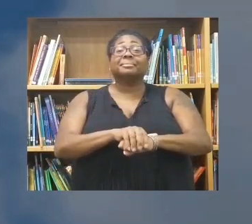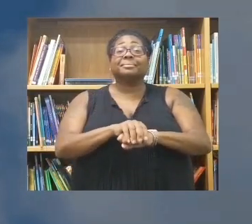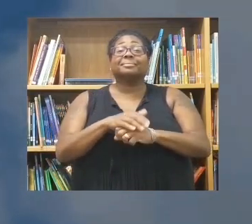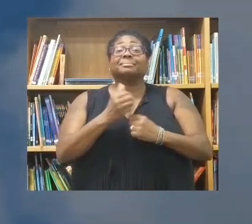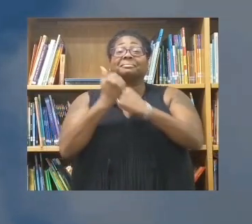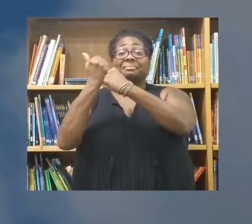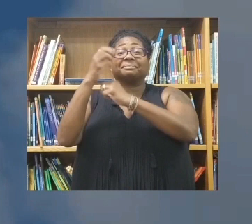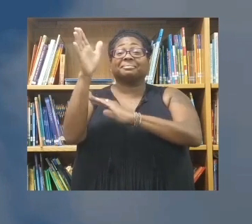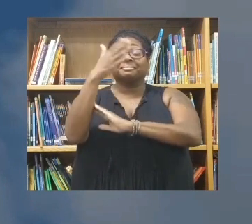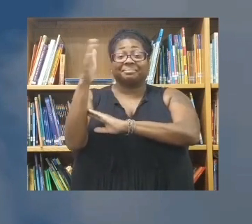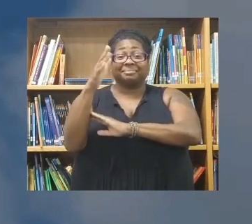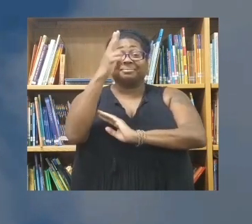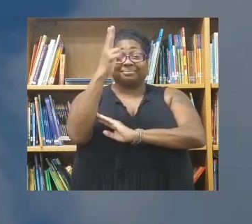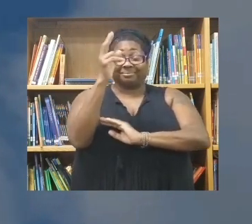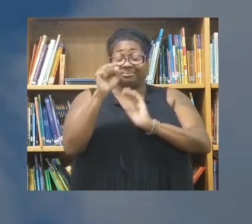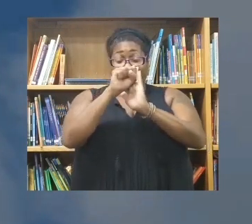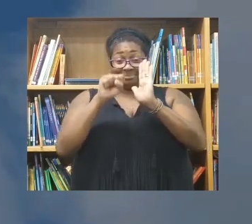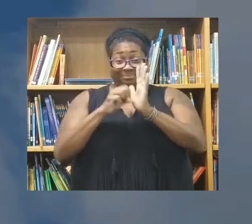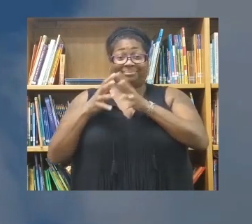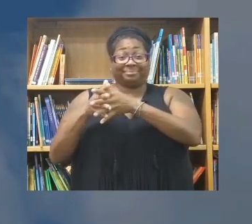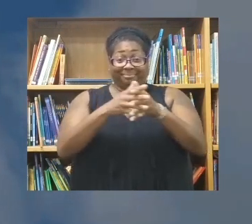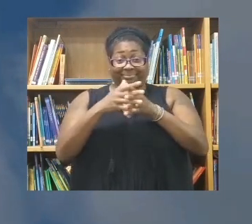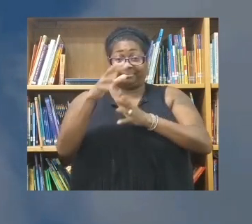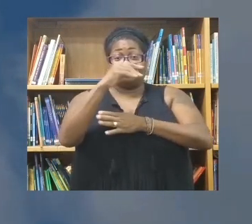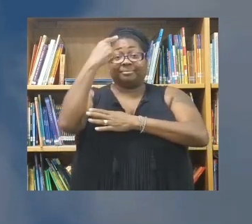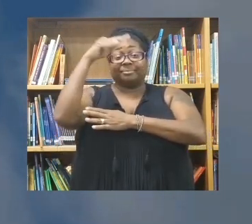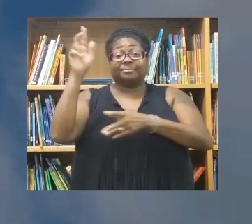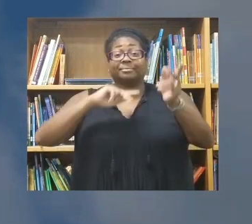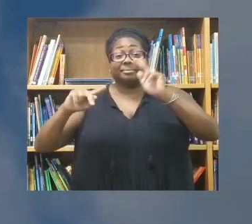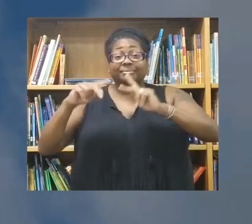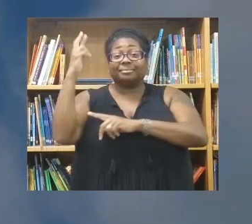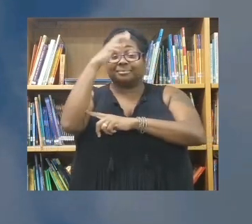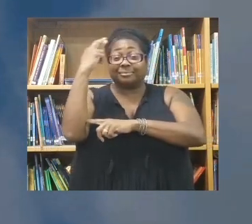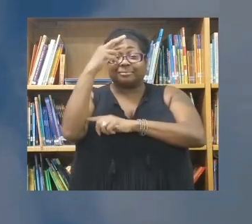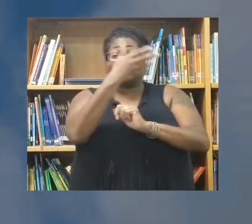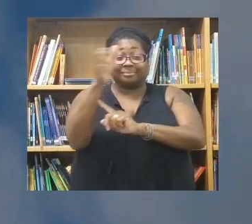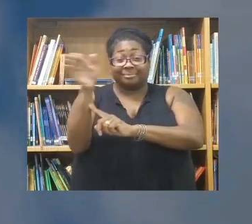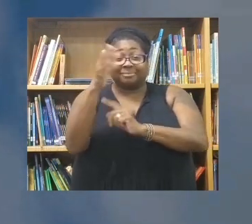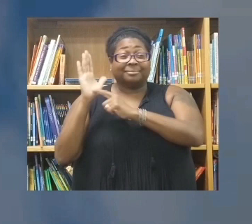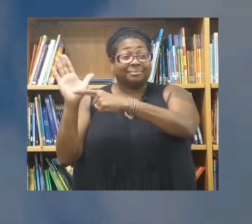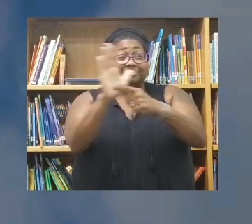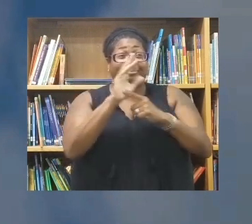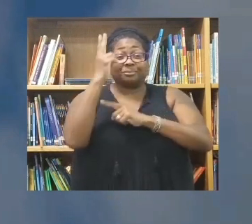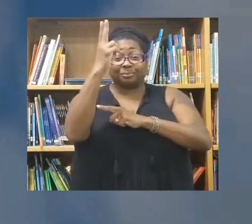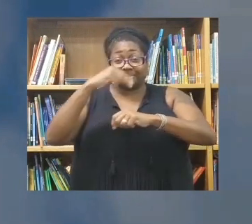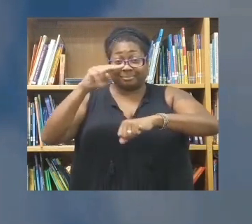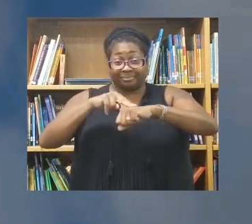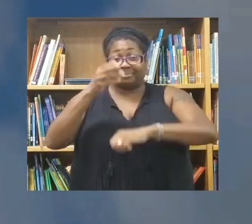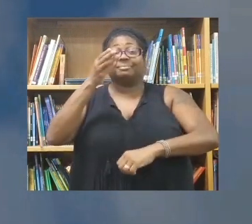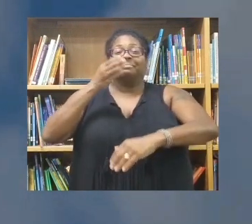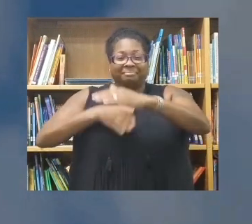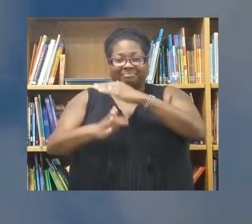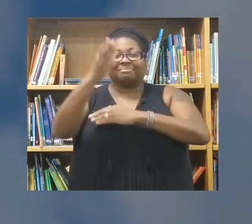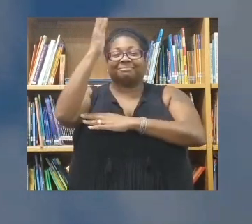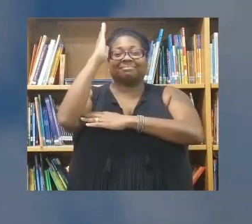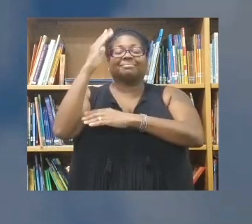allegiance to the flag of the United States of America and to the republic for which it stands, one